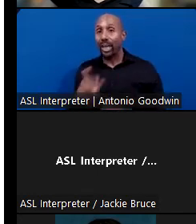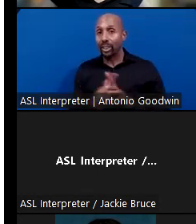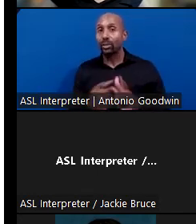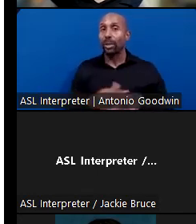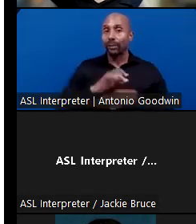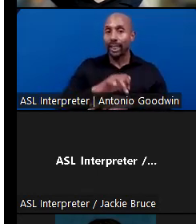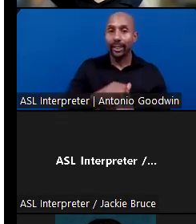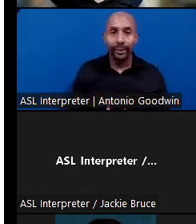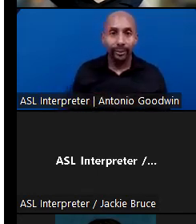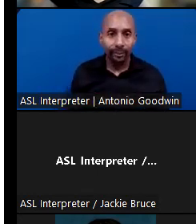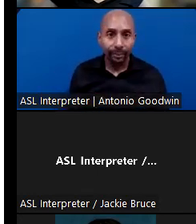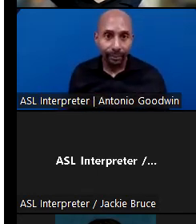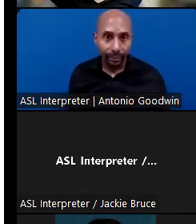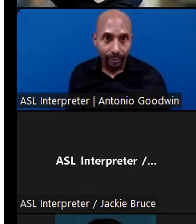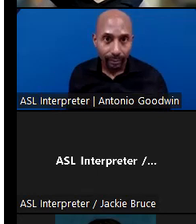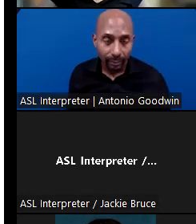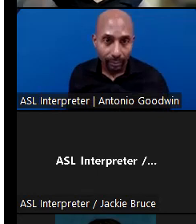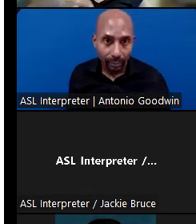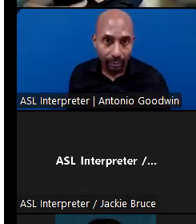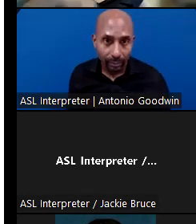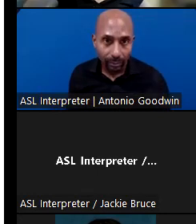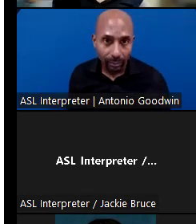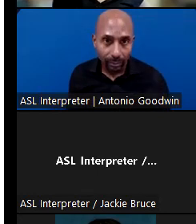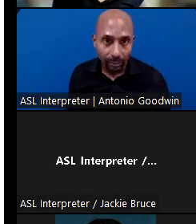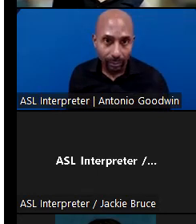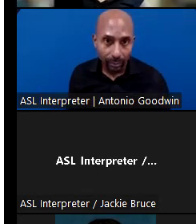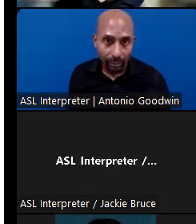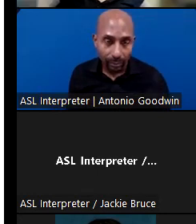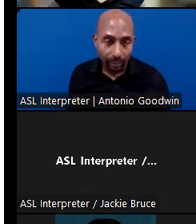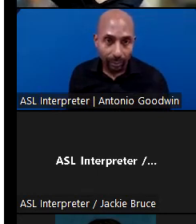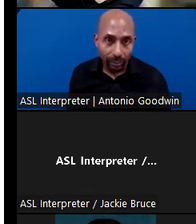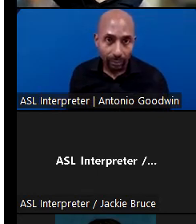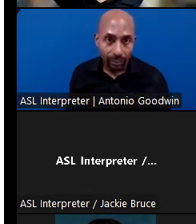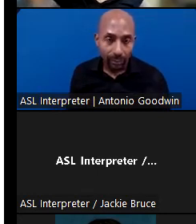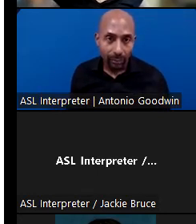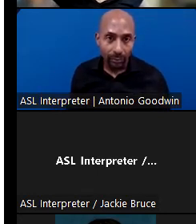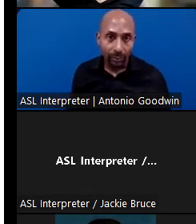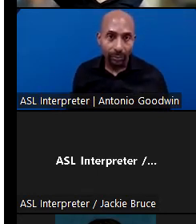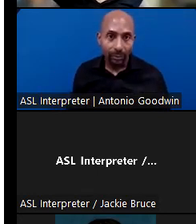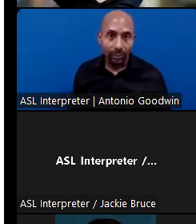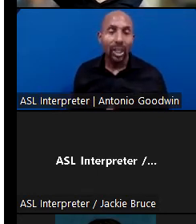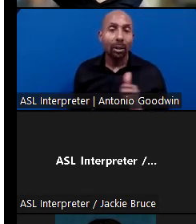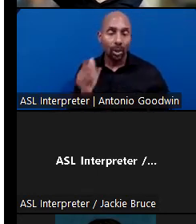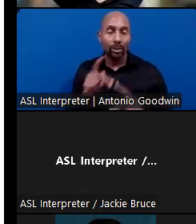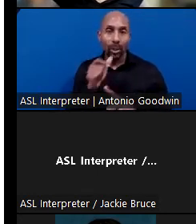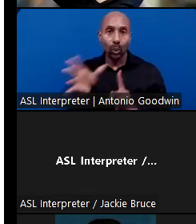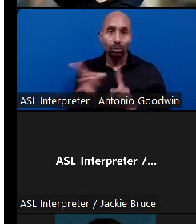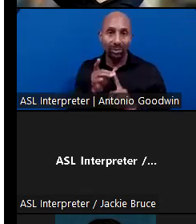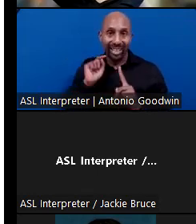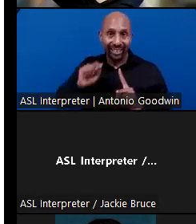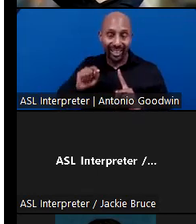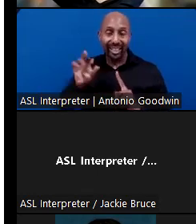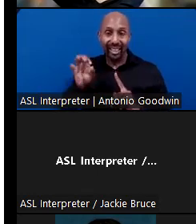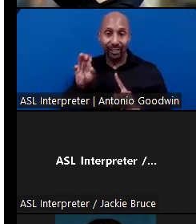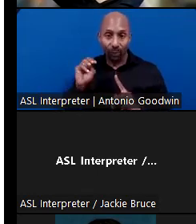99% of people who get this form of the disease, the form that we have here in the US, survive the illness and